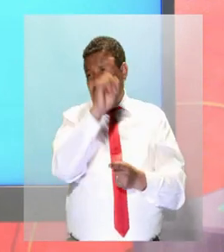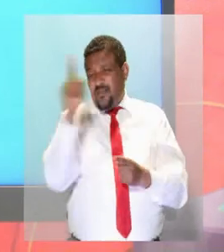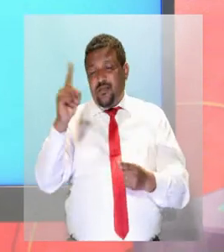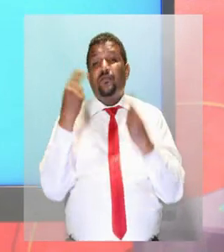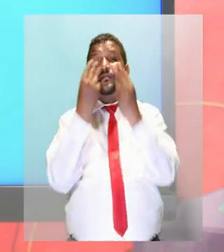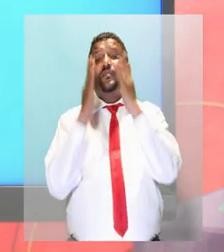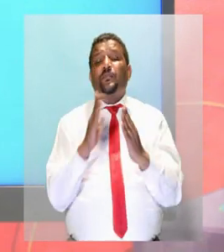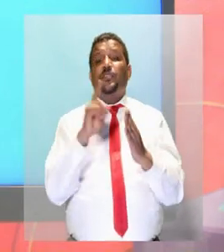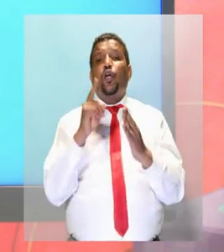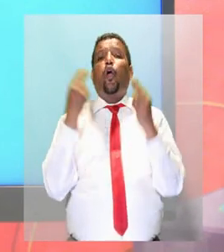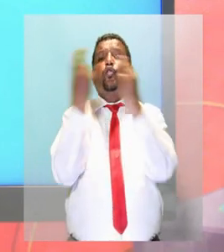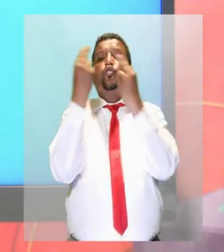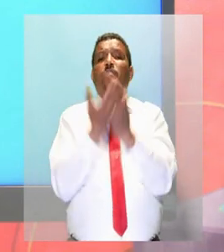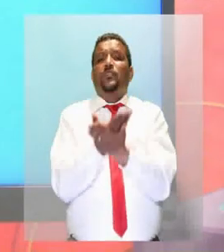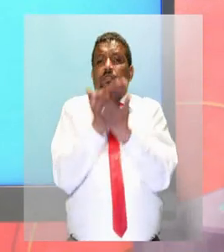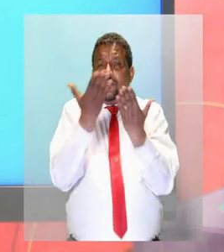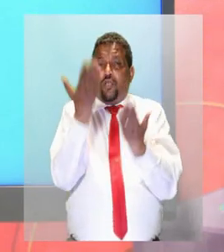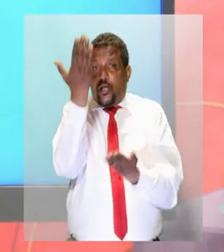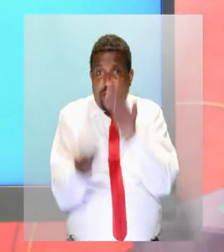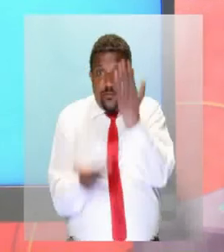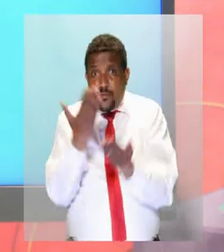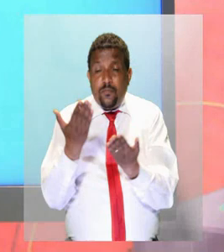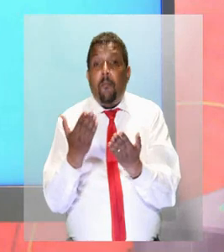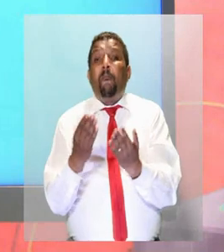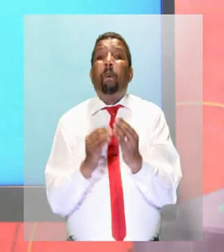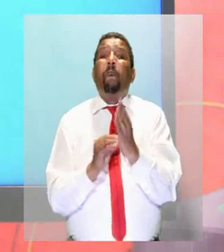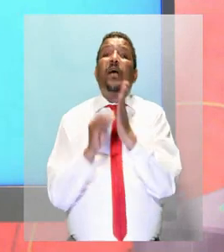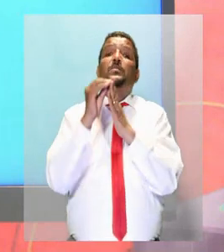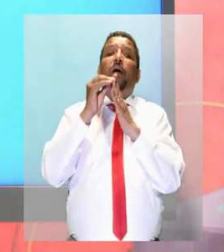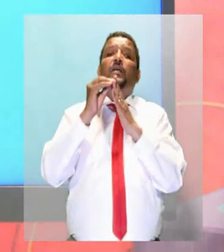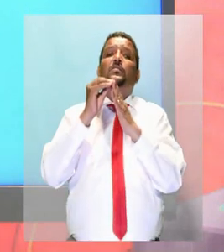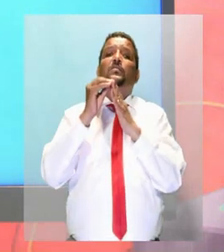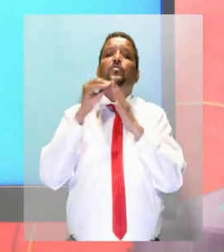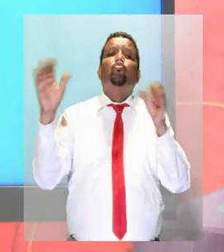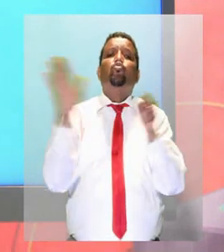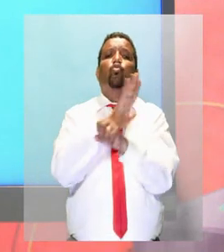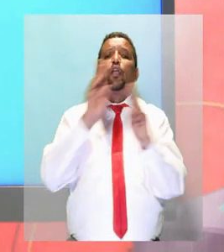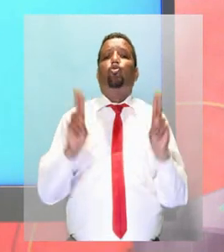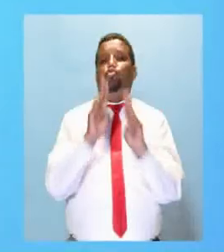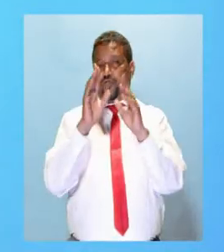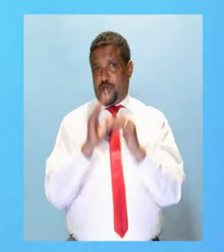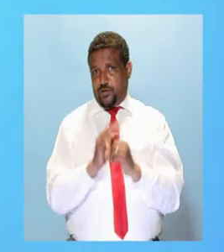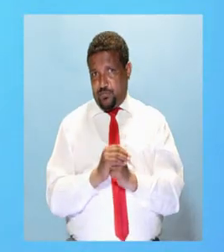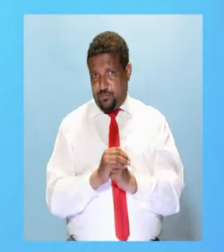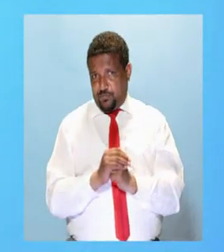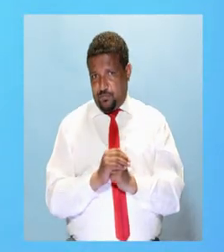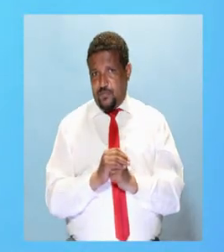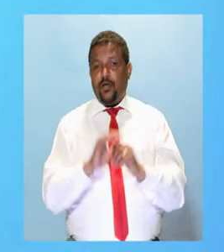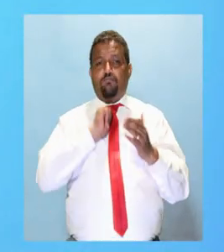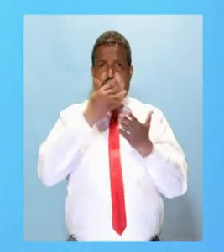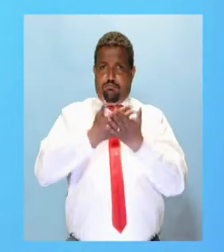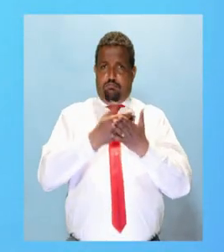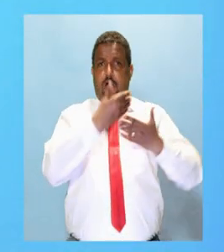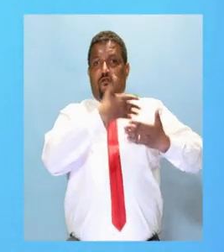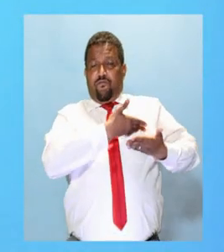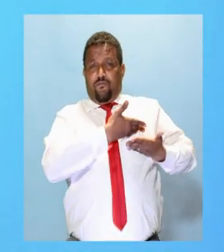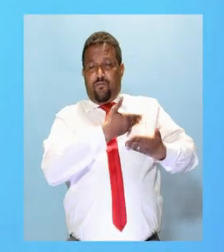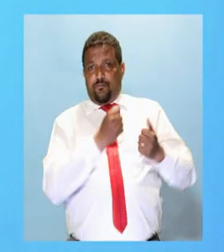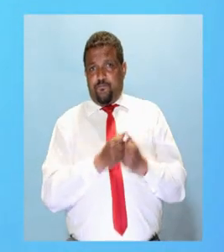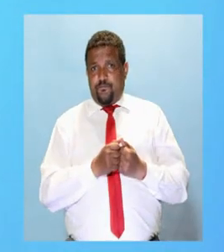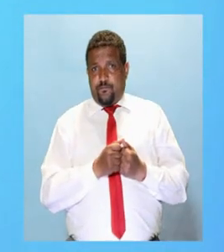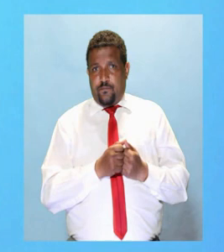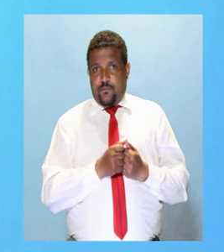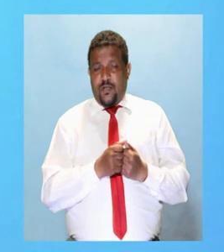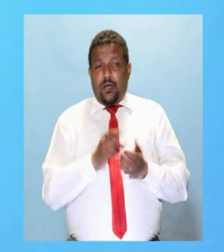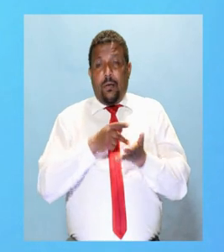consumer behind consuming goods and services is maximizing total utility. Now, we do have the money.